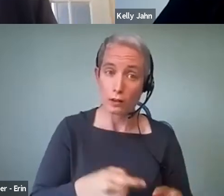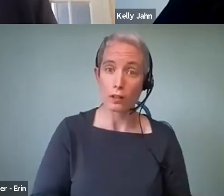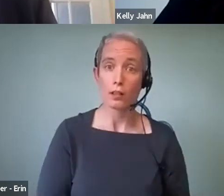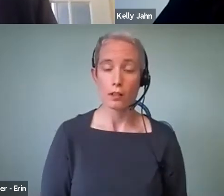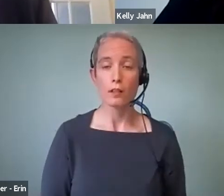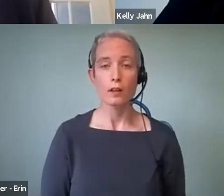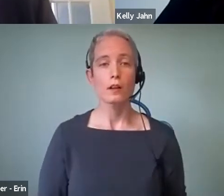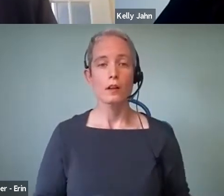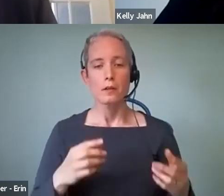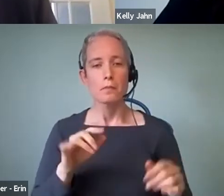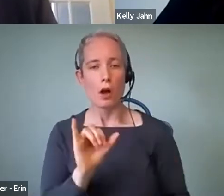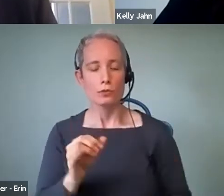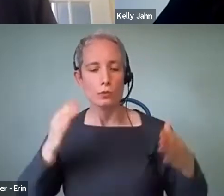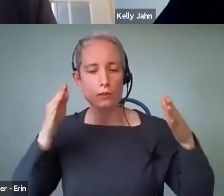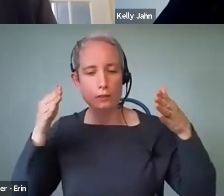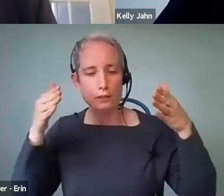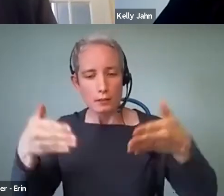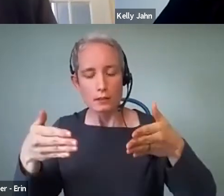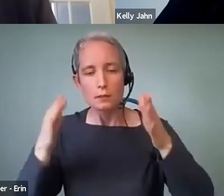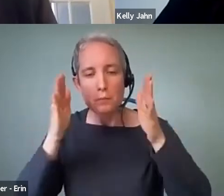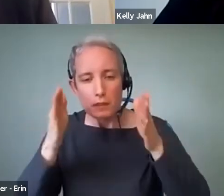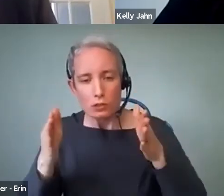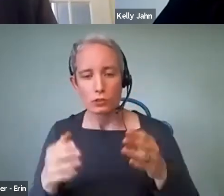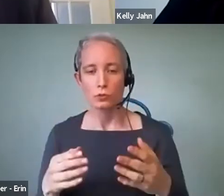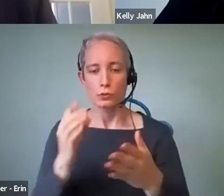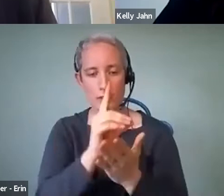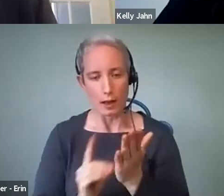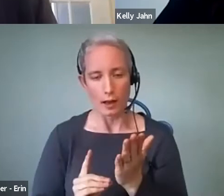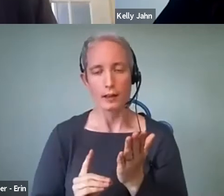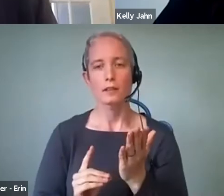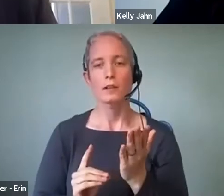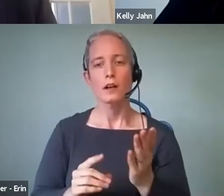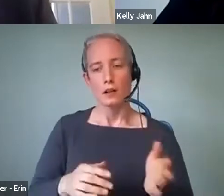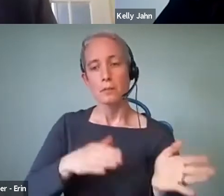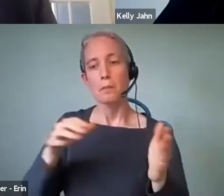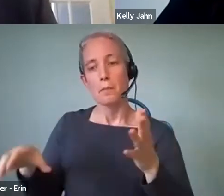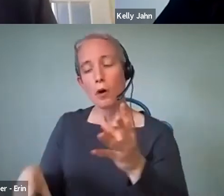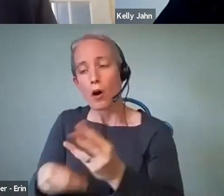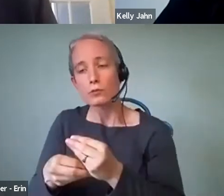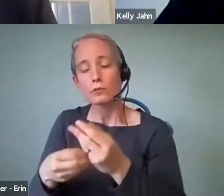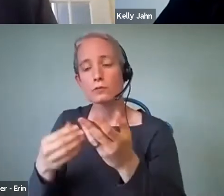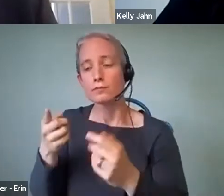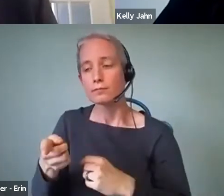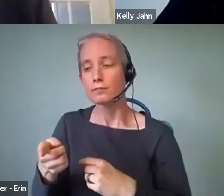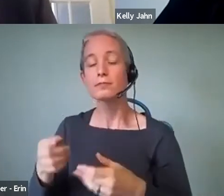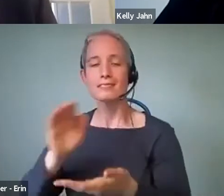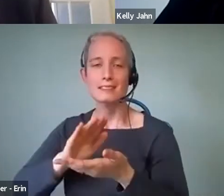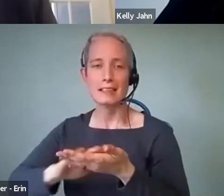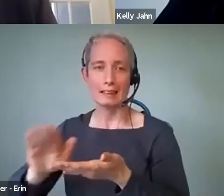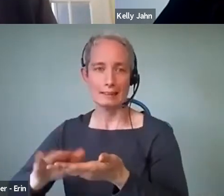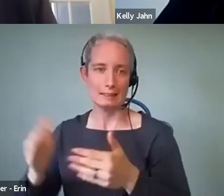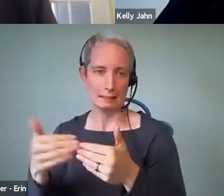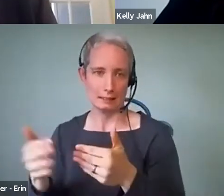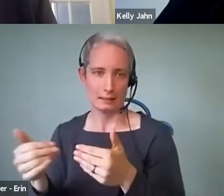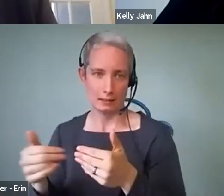attention to design does make that difference for wellness. But besides that, making sure that it's easy to clean. I mean, one thing that I'm